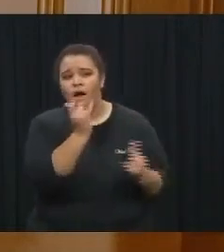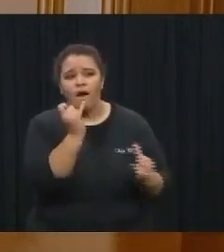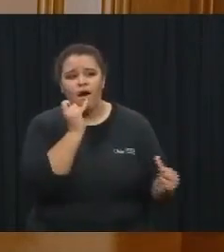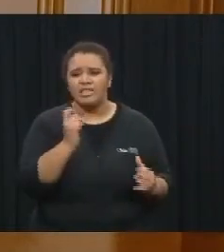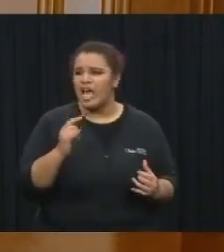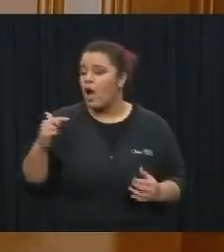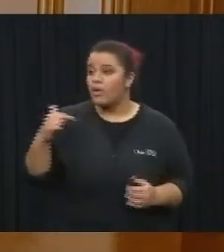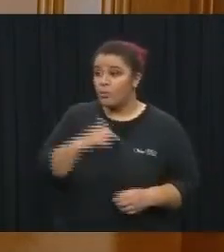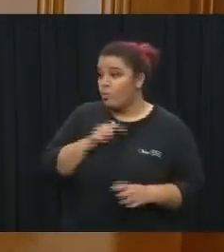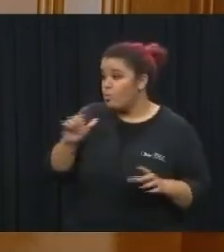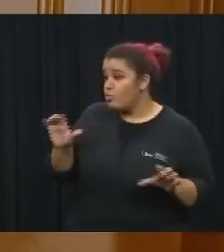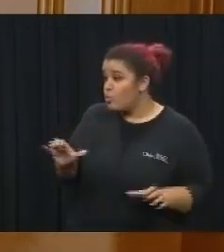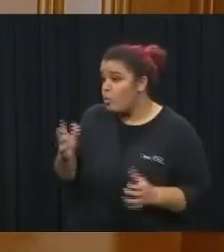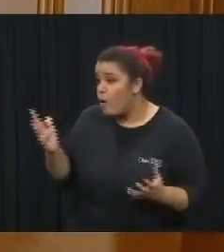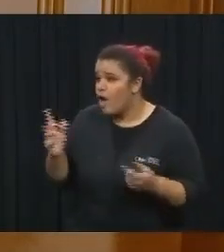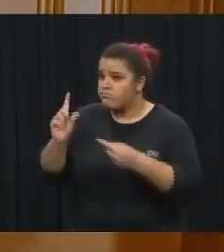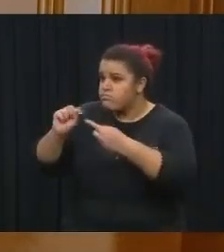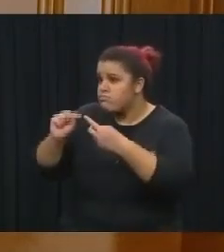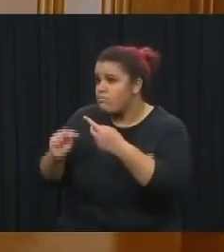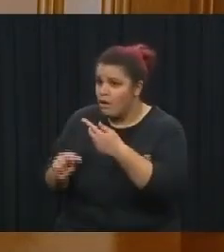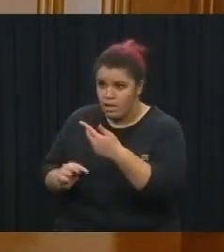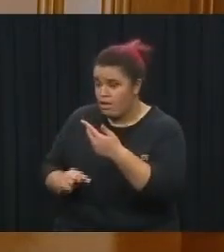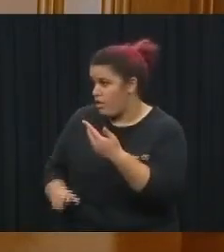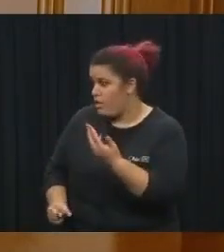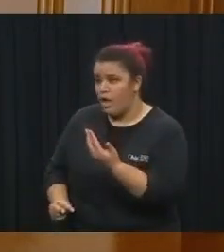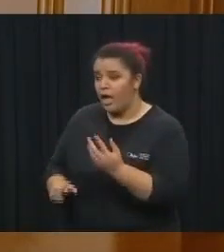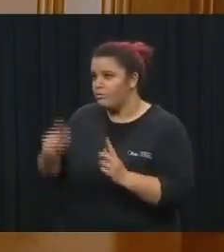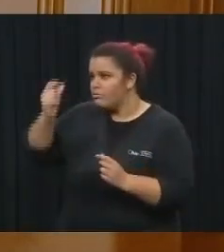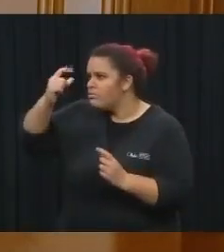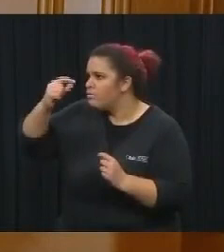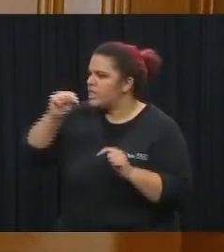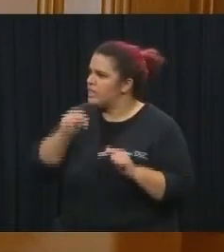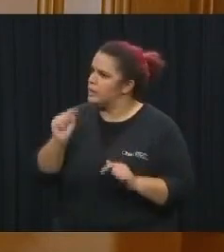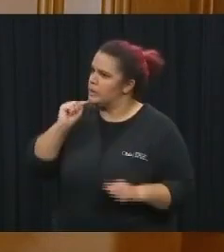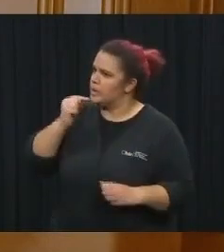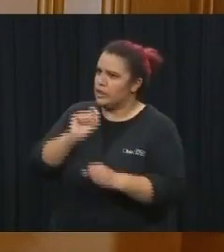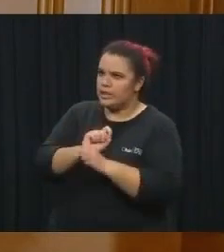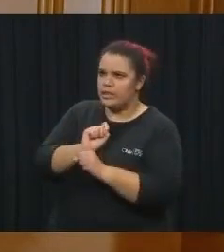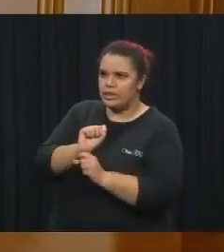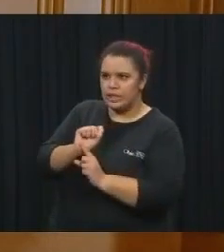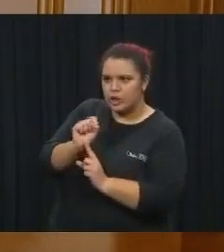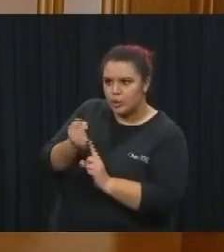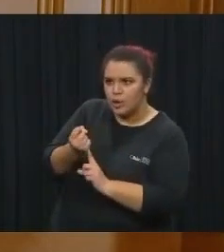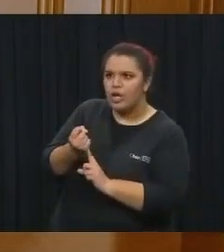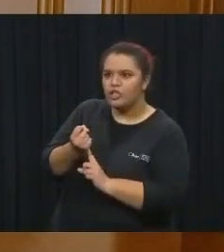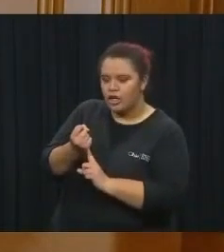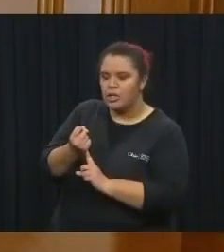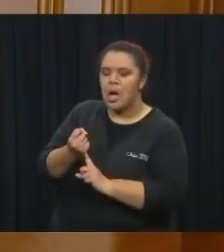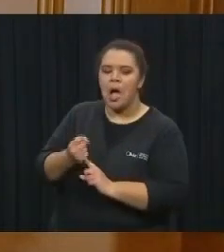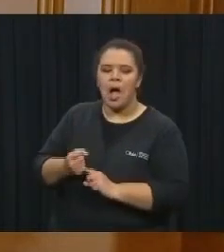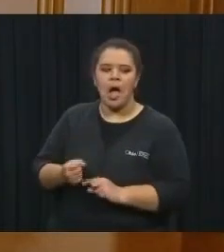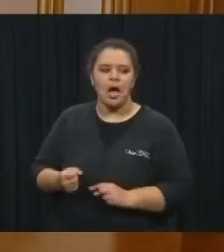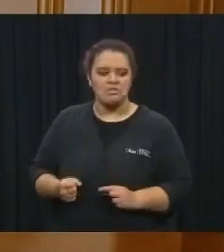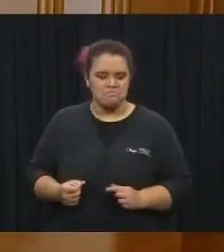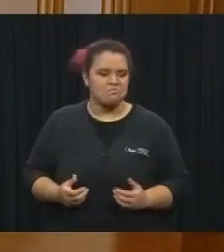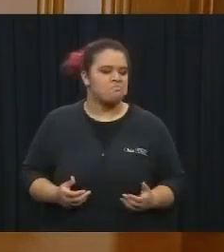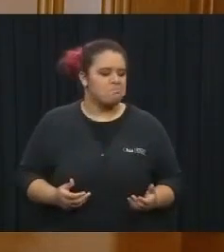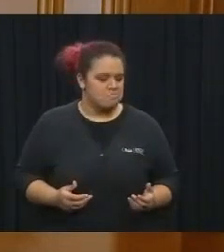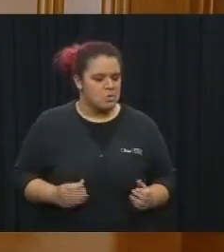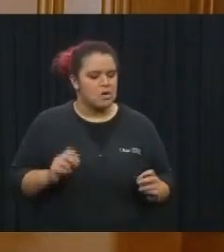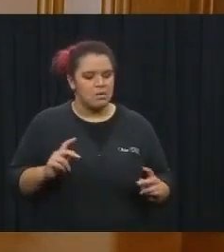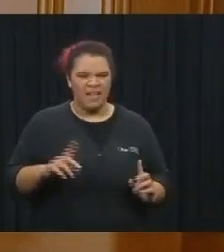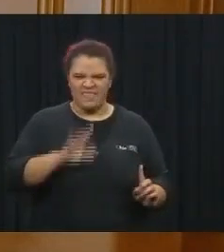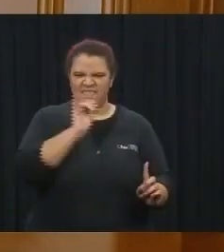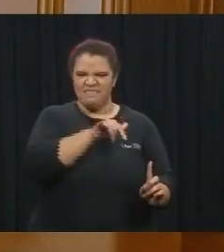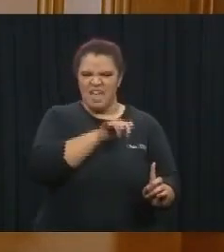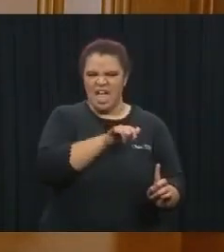and they're saying, this is what we're doing, we're taking this very, very seriously. So I would really focus on that. But I think people,